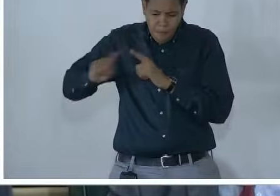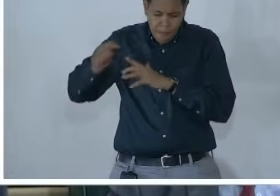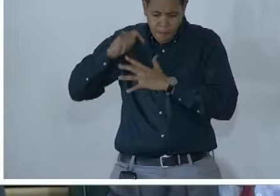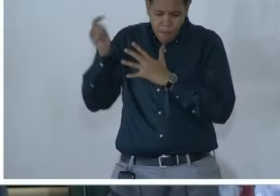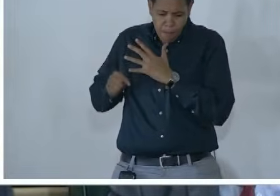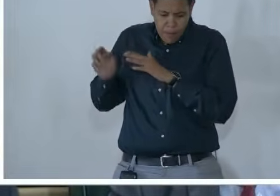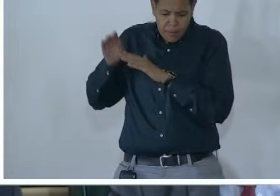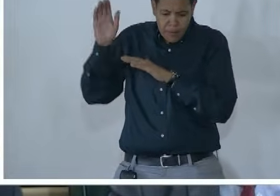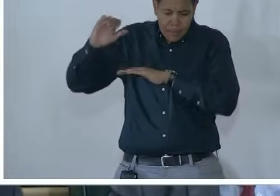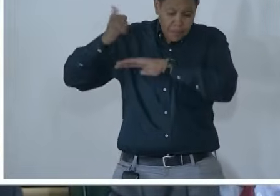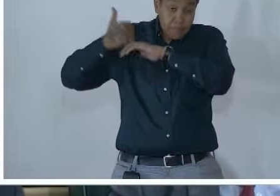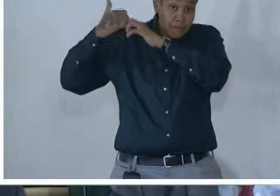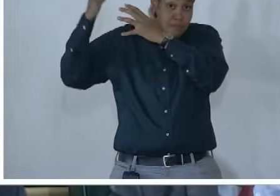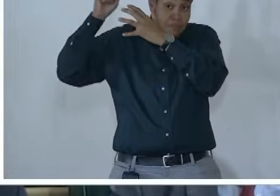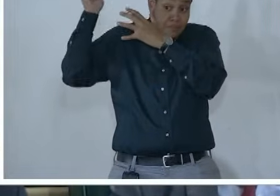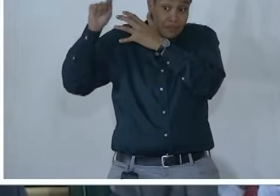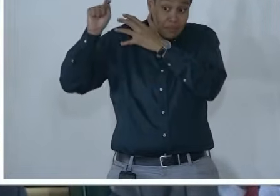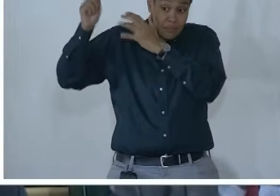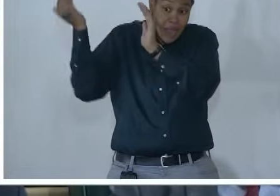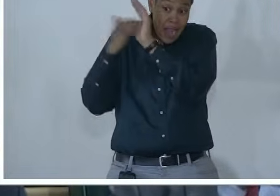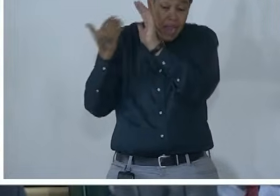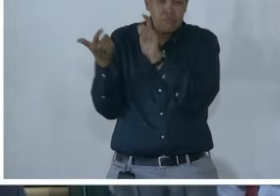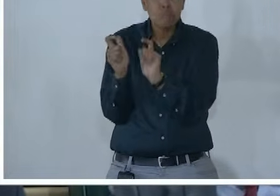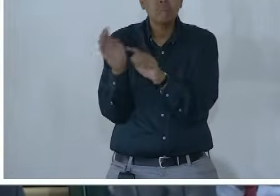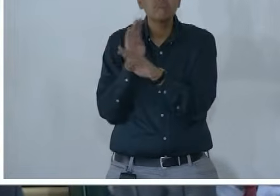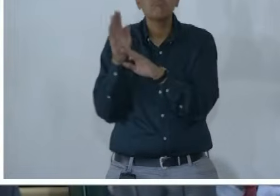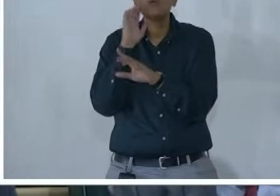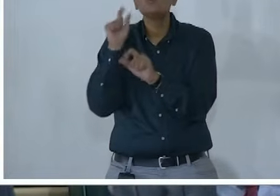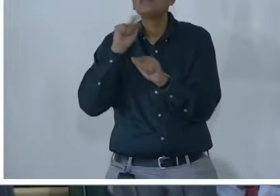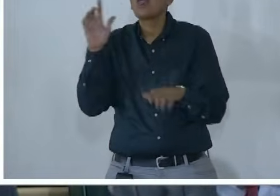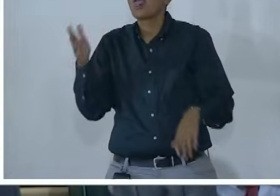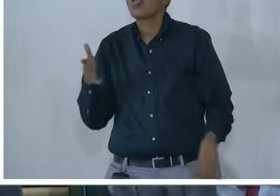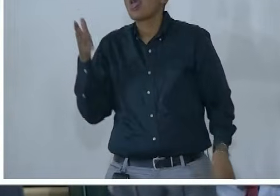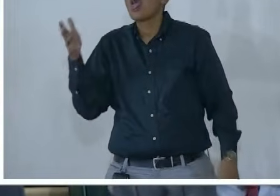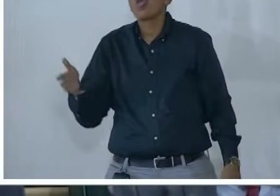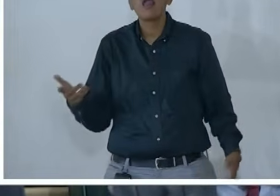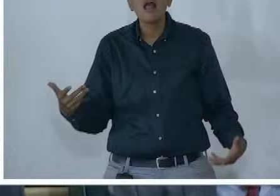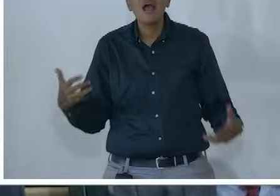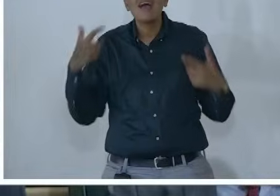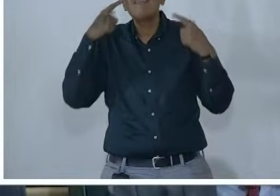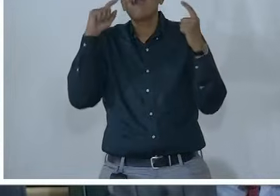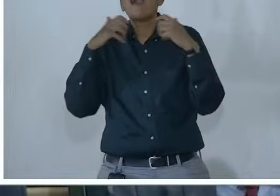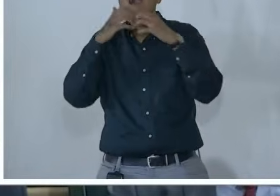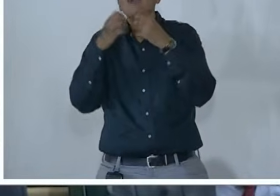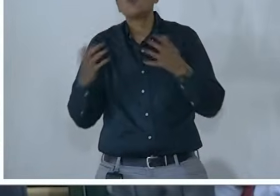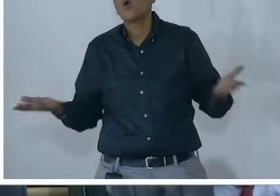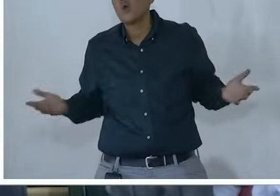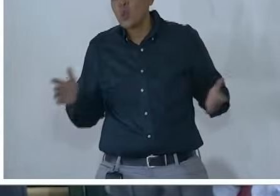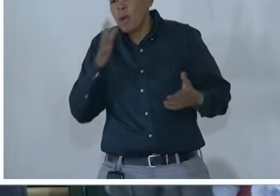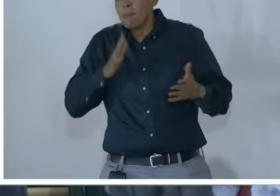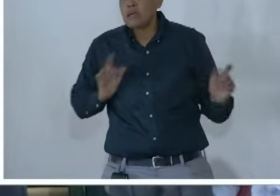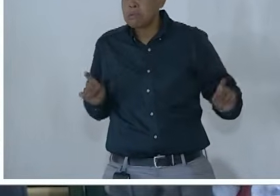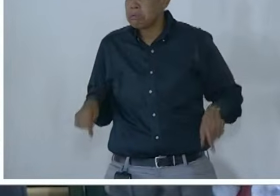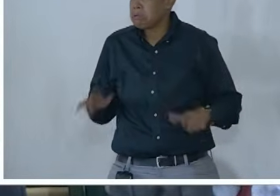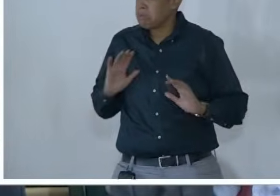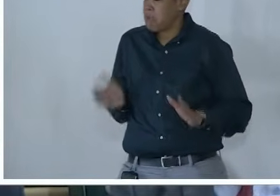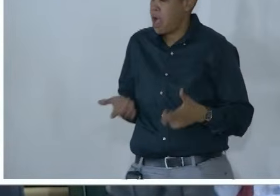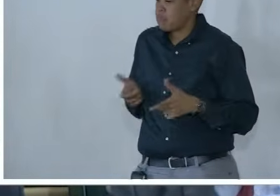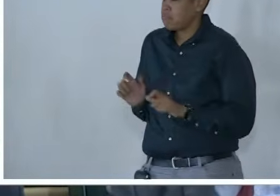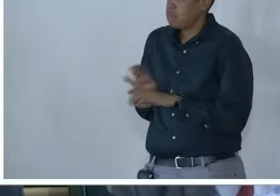to implement this, again, our MSMEs will languish. So, Madam Speaker, again, we don't have any issue with what